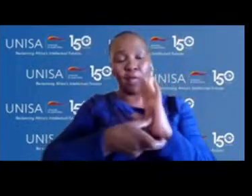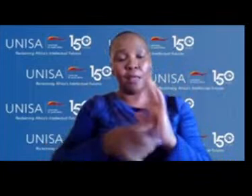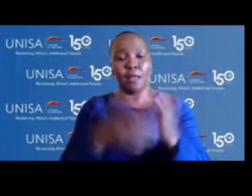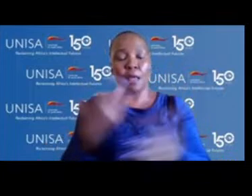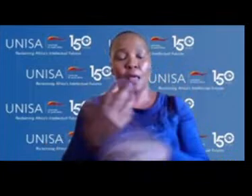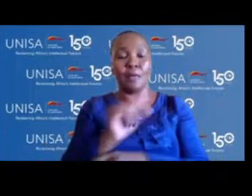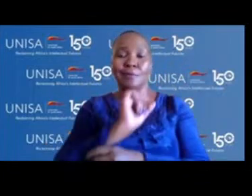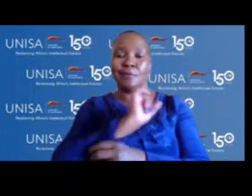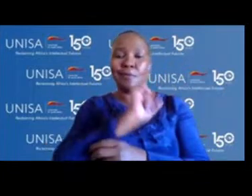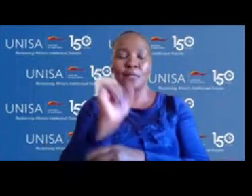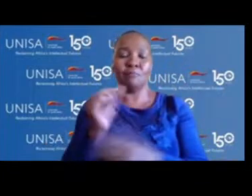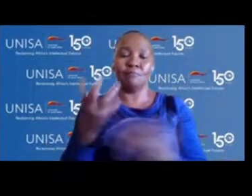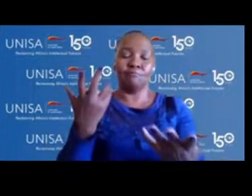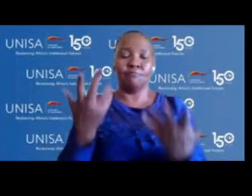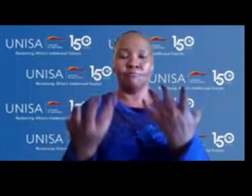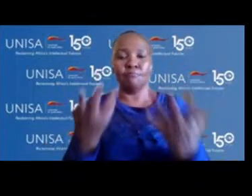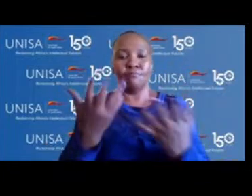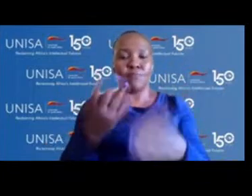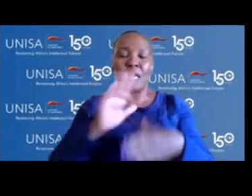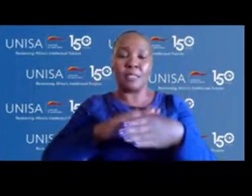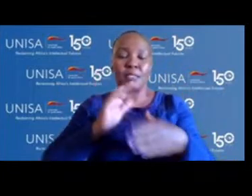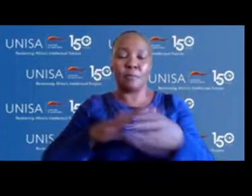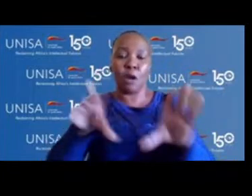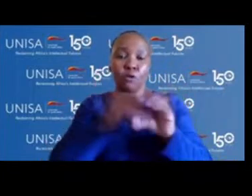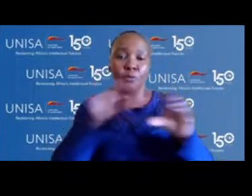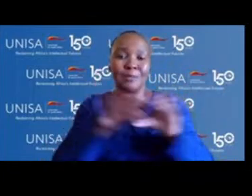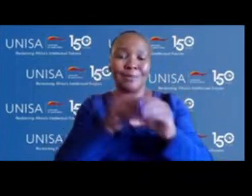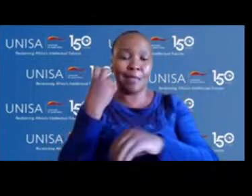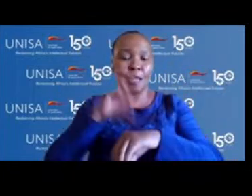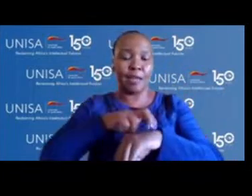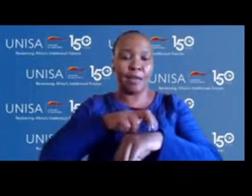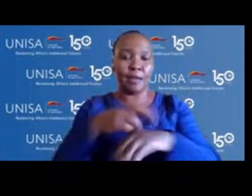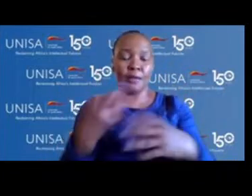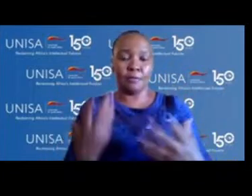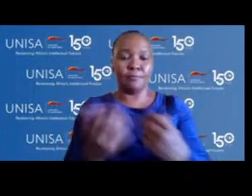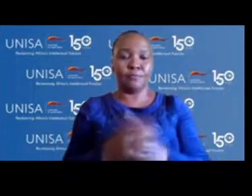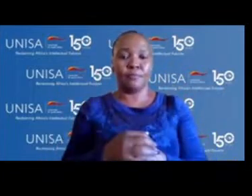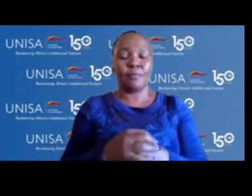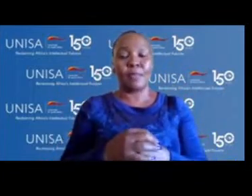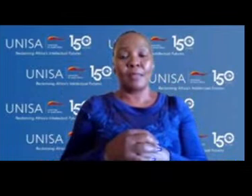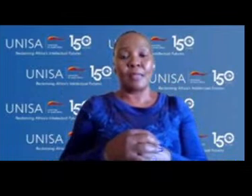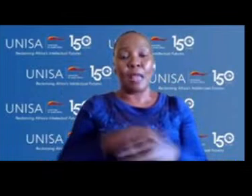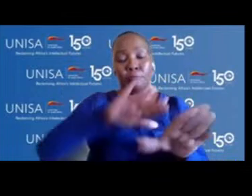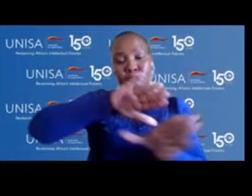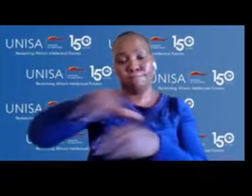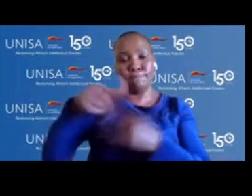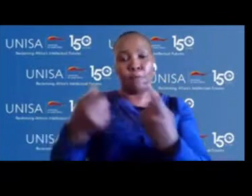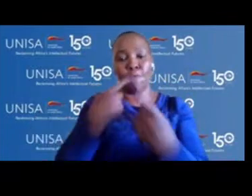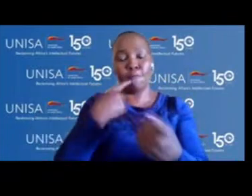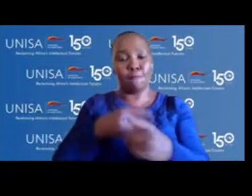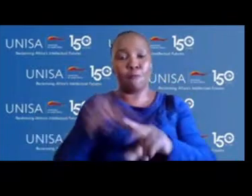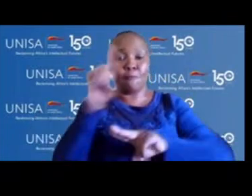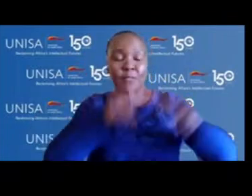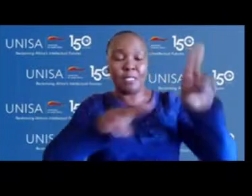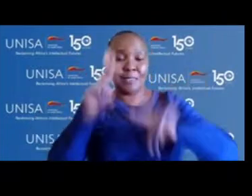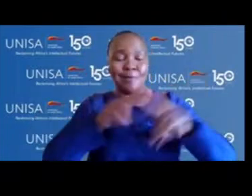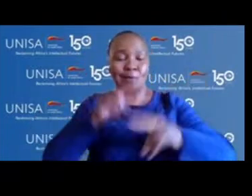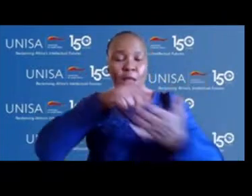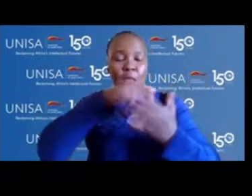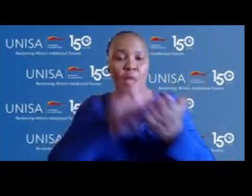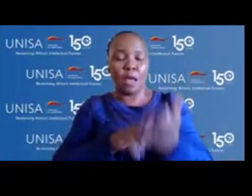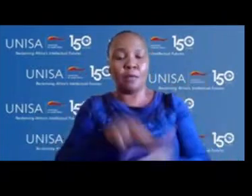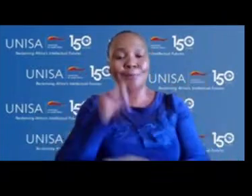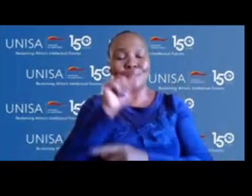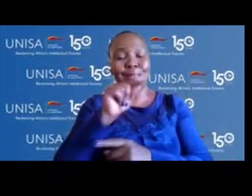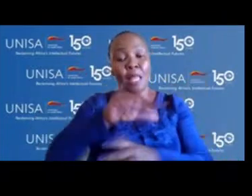of reasonable accommodation that they need are exempted from proctoring. And the exemption